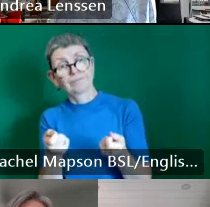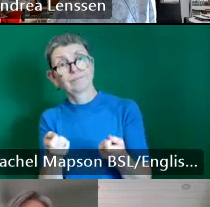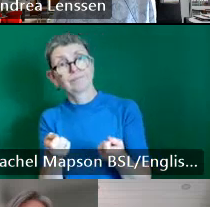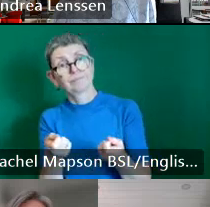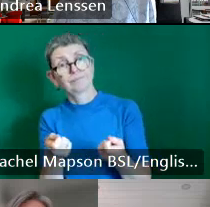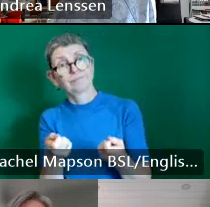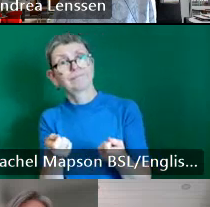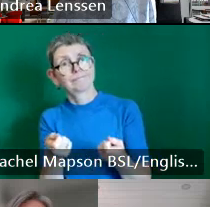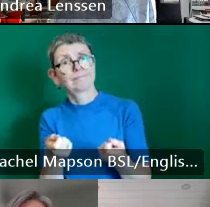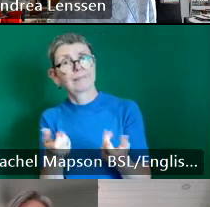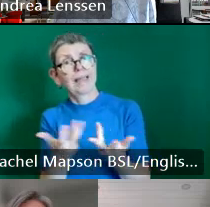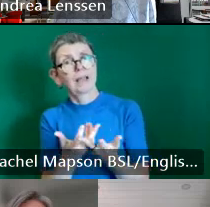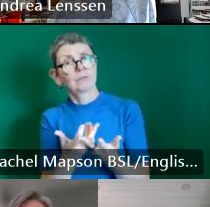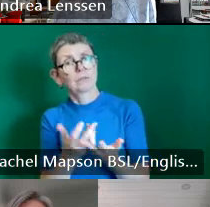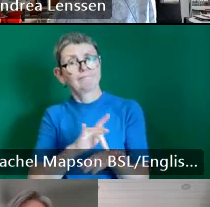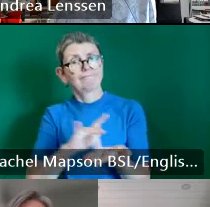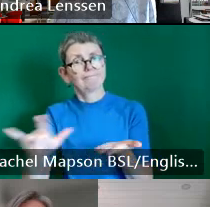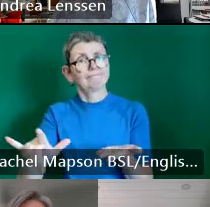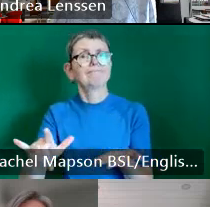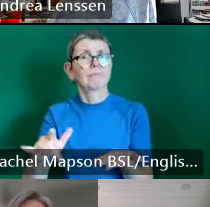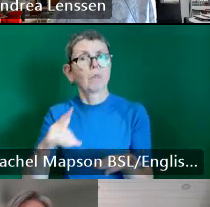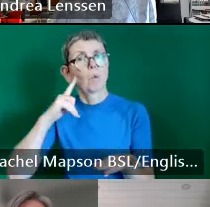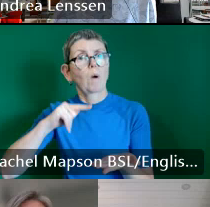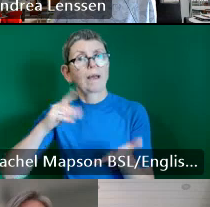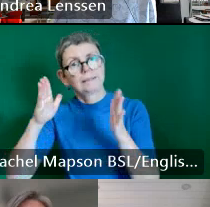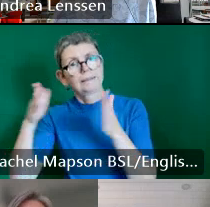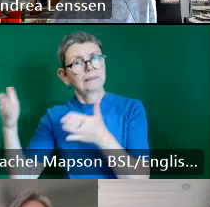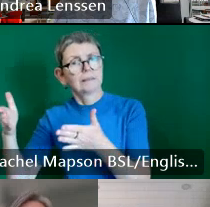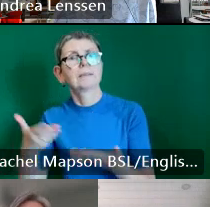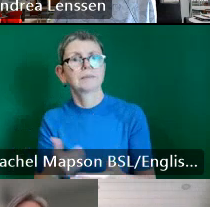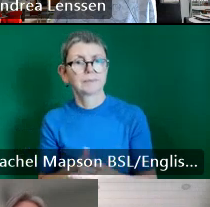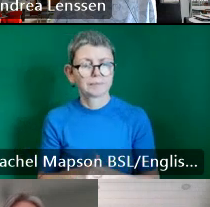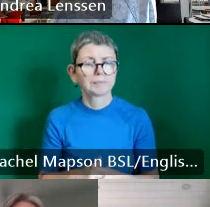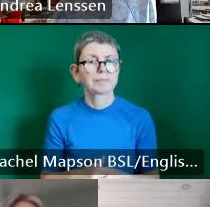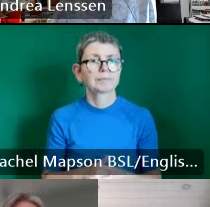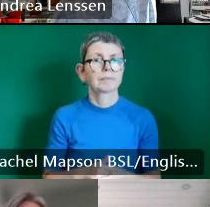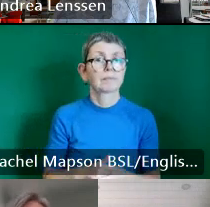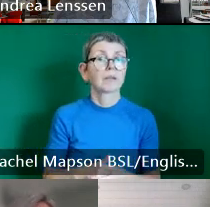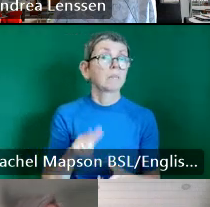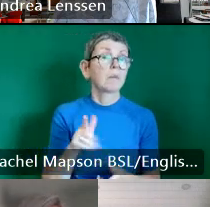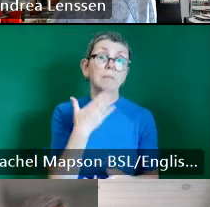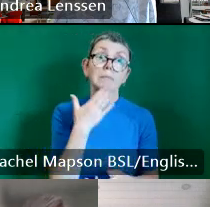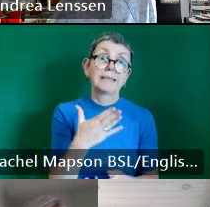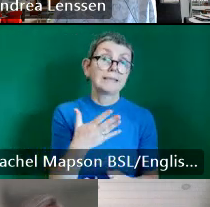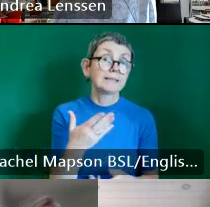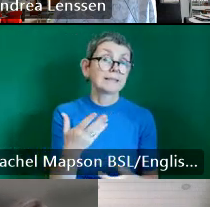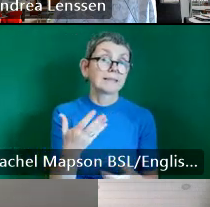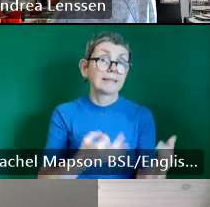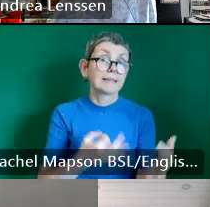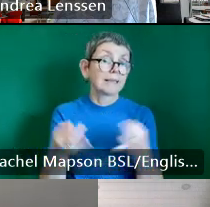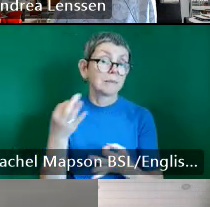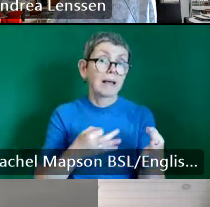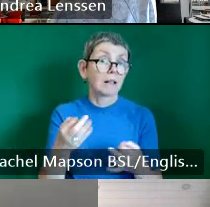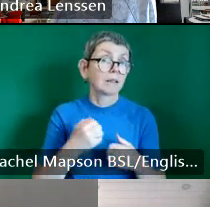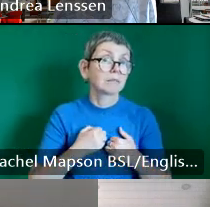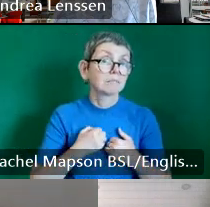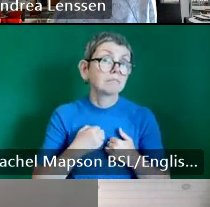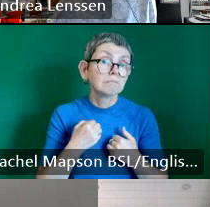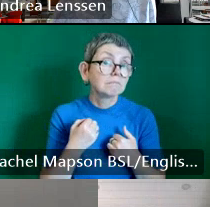Thank you very much. If you have questions, feel free to email me at